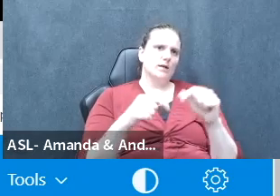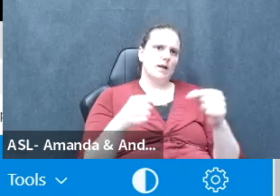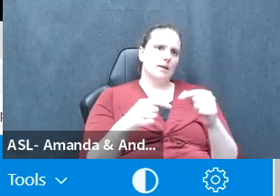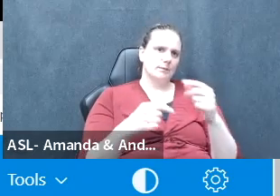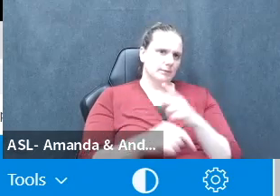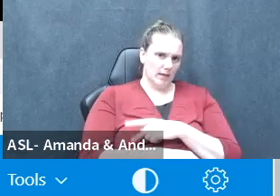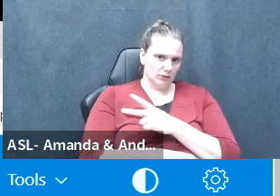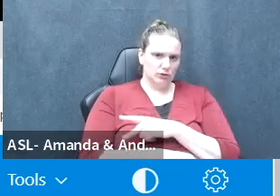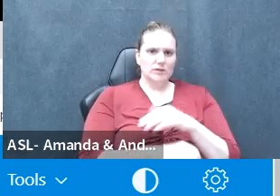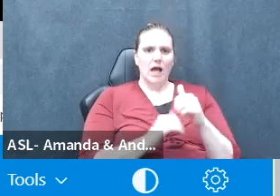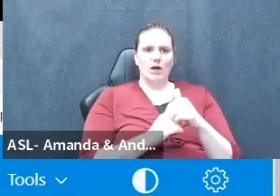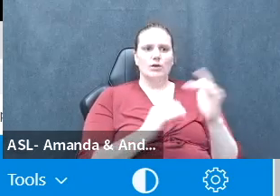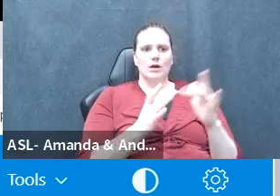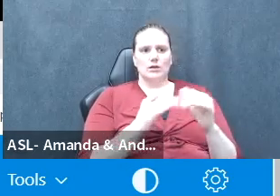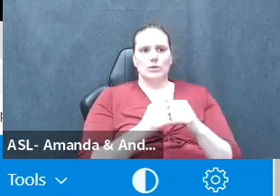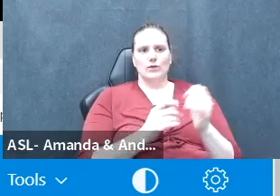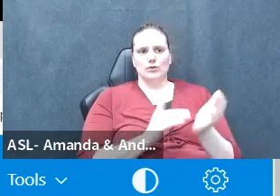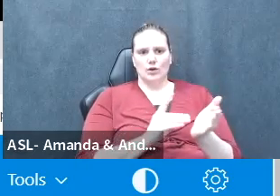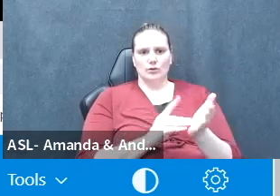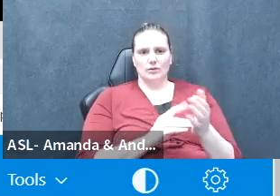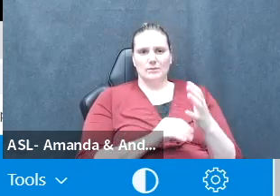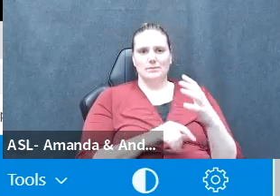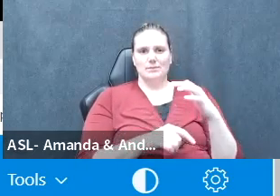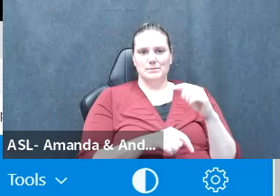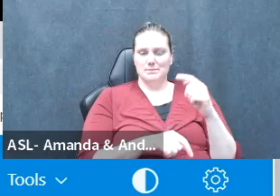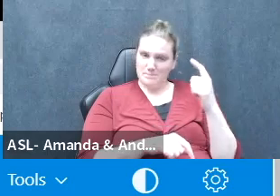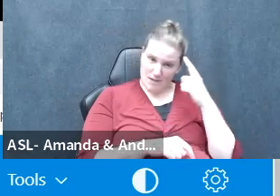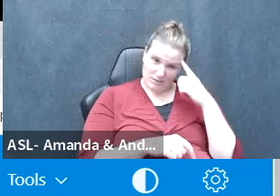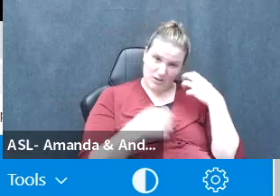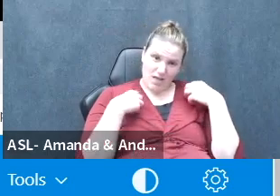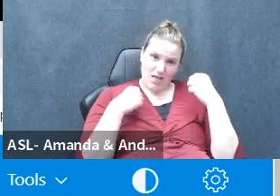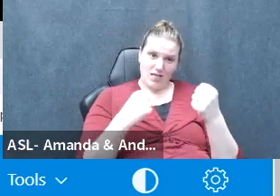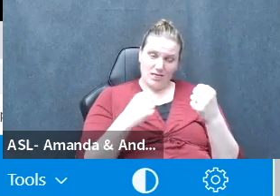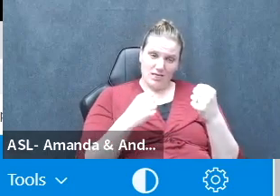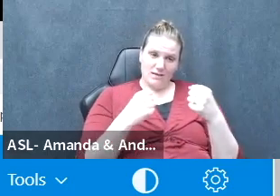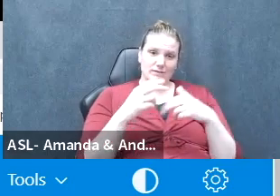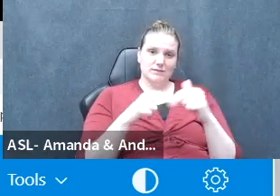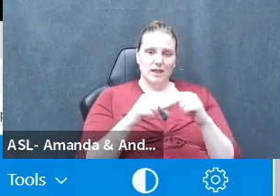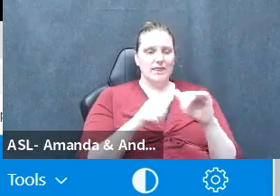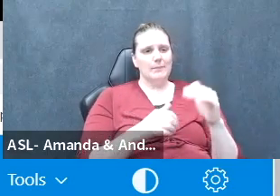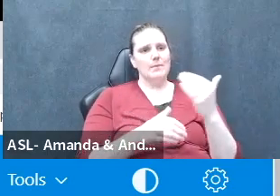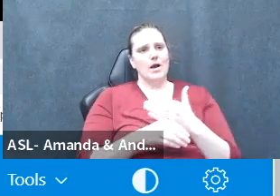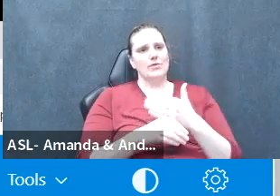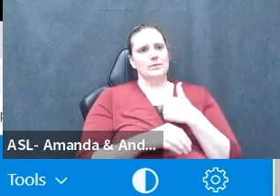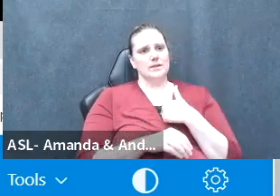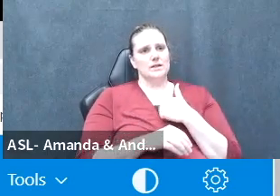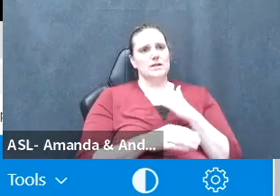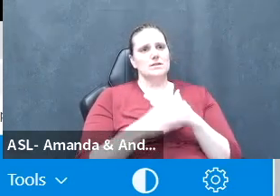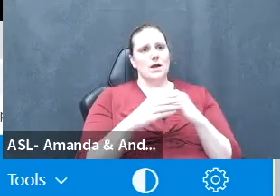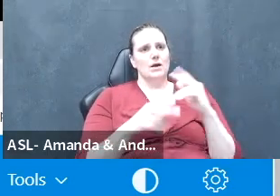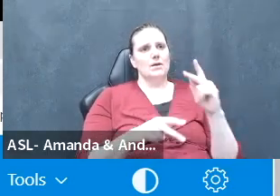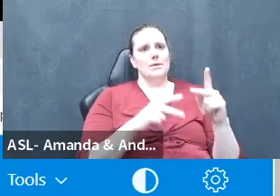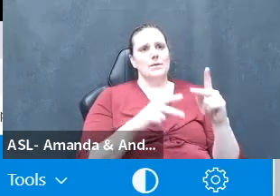how they can get in touch with their doctors while they're in a mental health facility. And that's really bugging me because some people do have